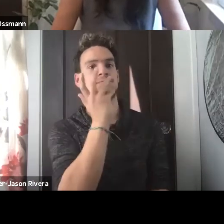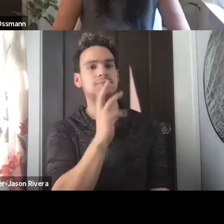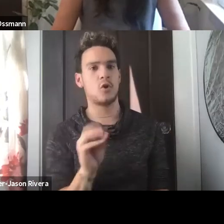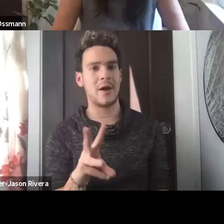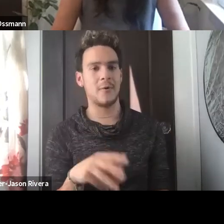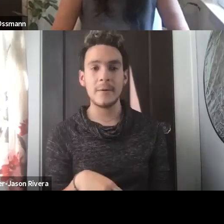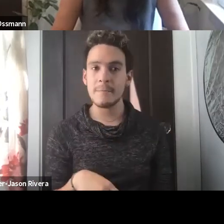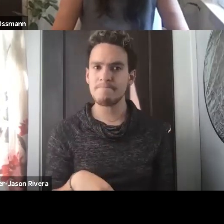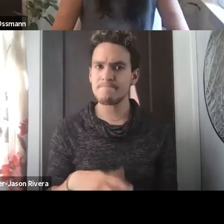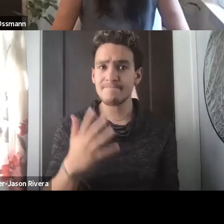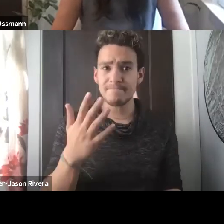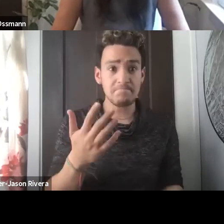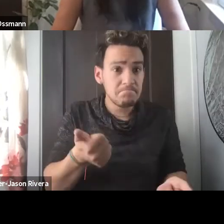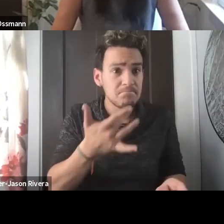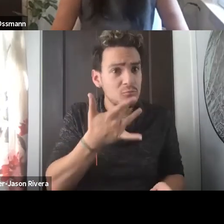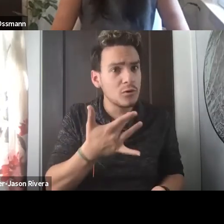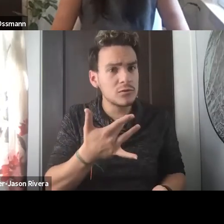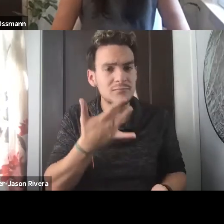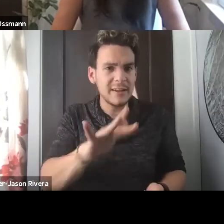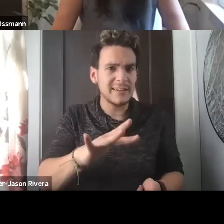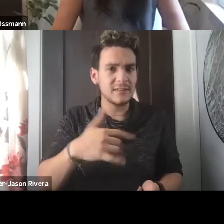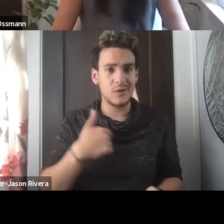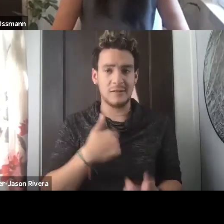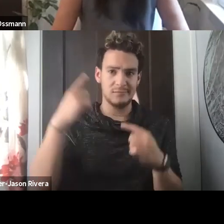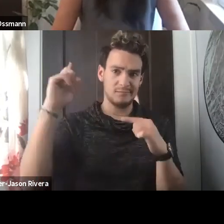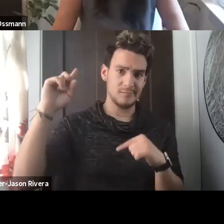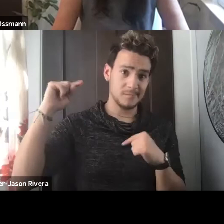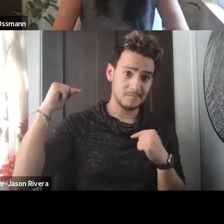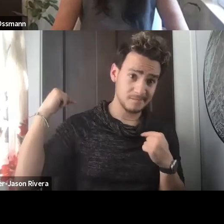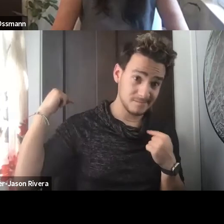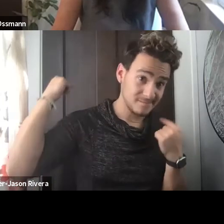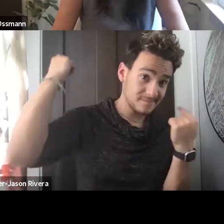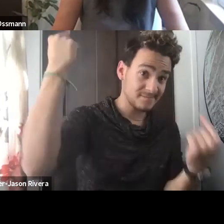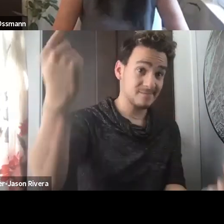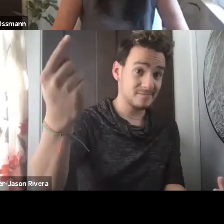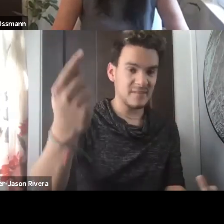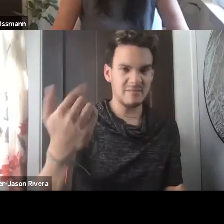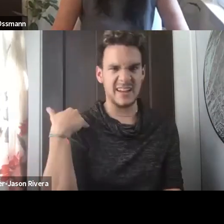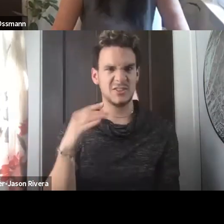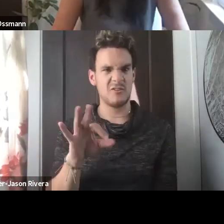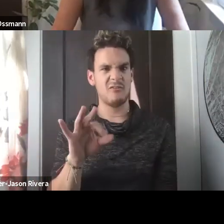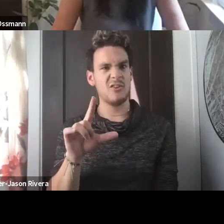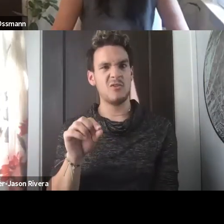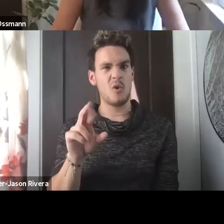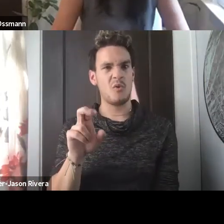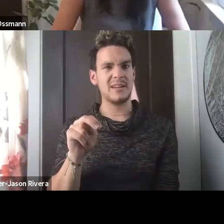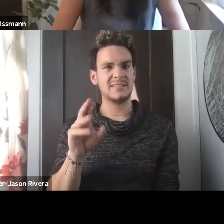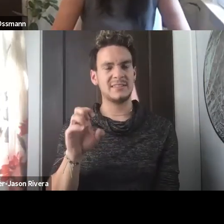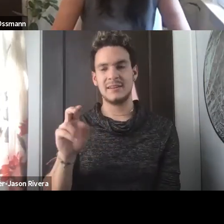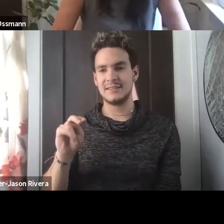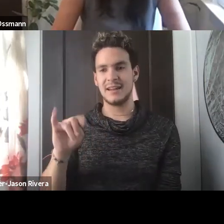fortunately for us, we have known for several hundred years, back to Florence Nightingale, how to